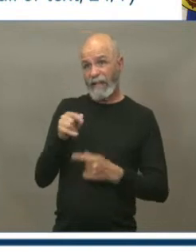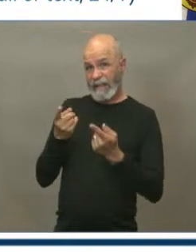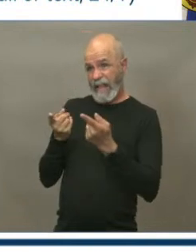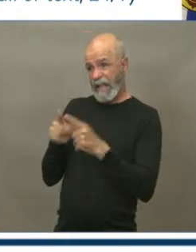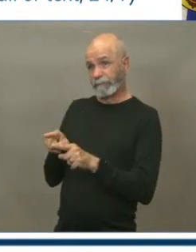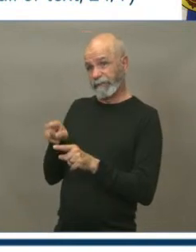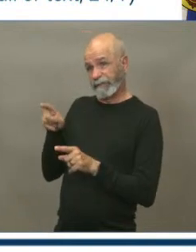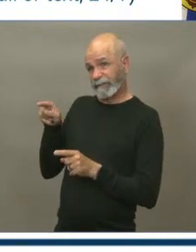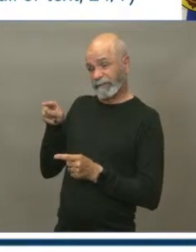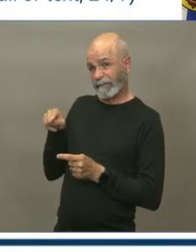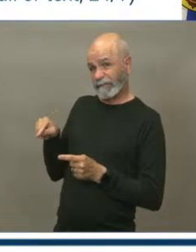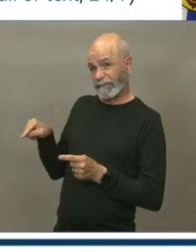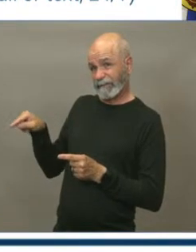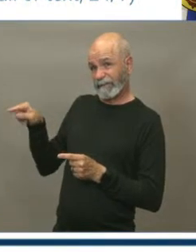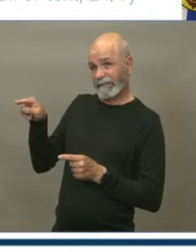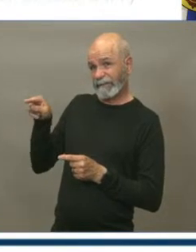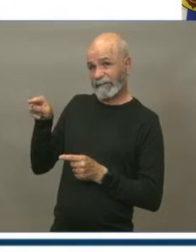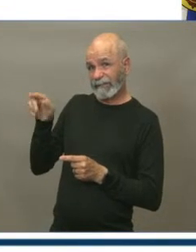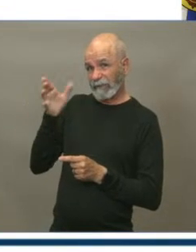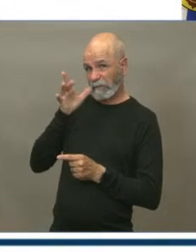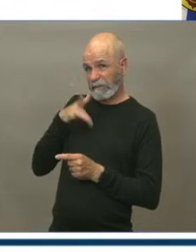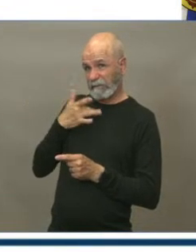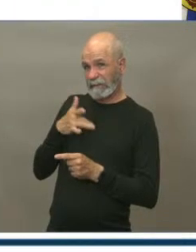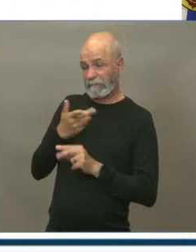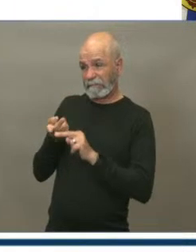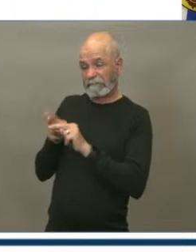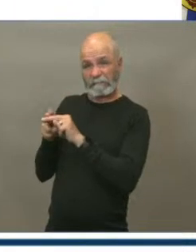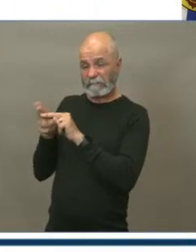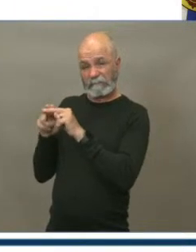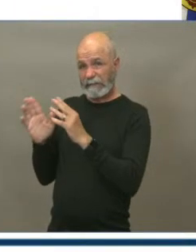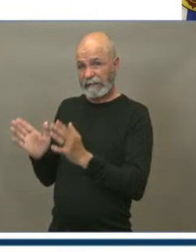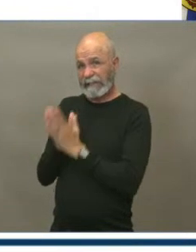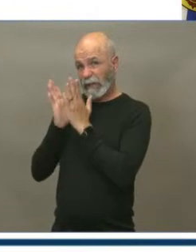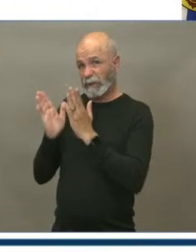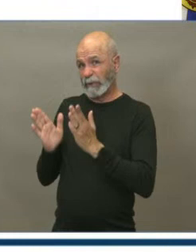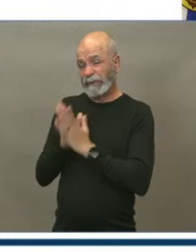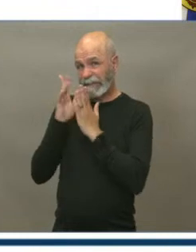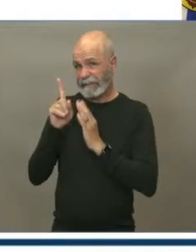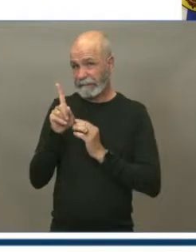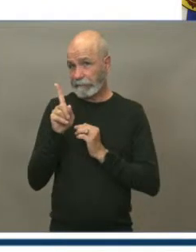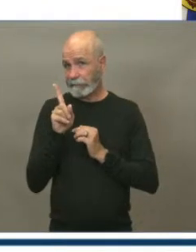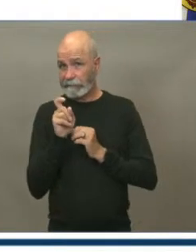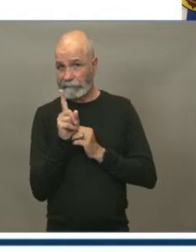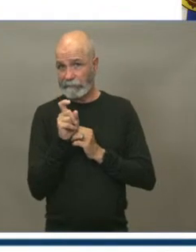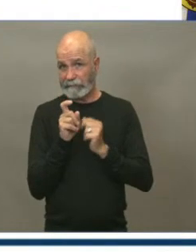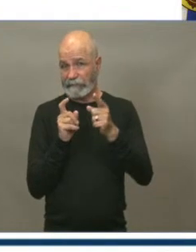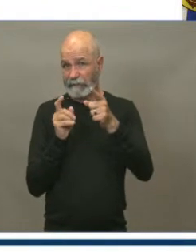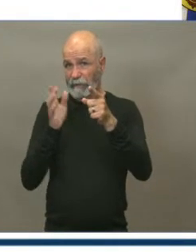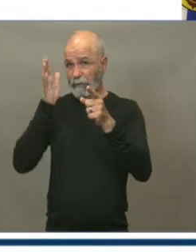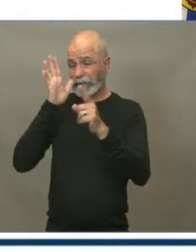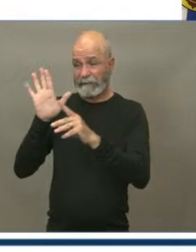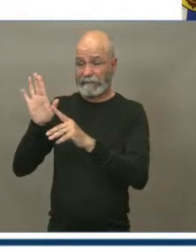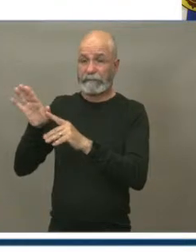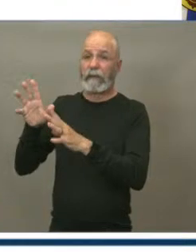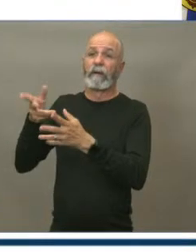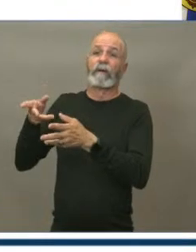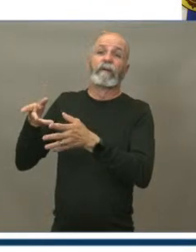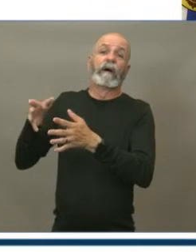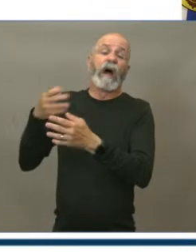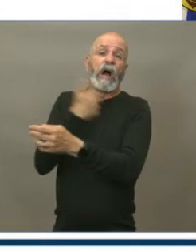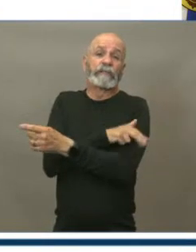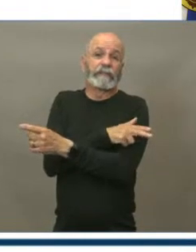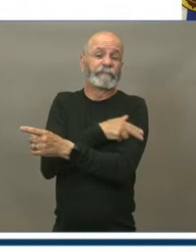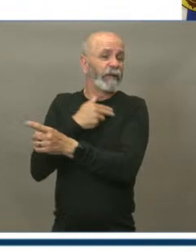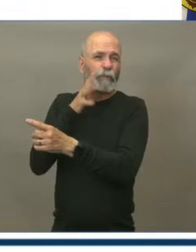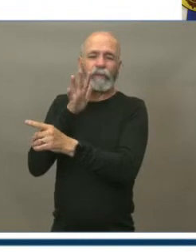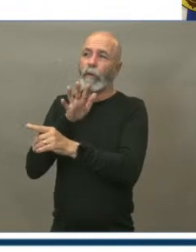in a non-COVID unit? And will that put significant strains on the healthcare that's going